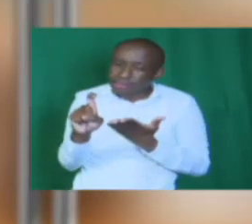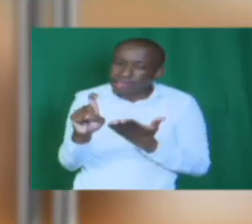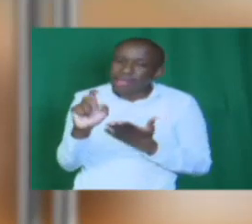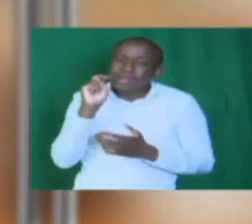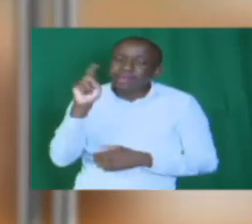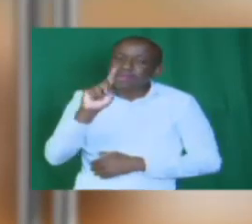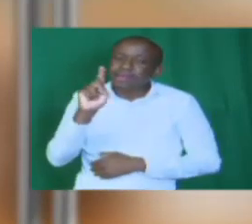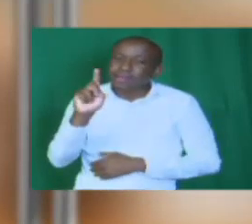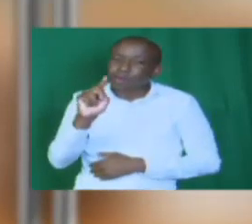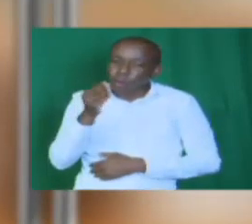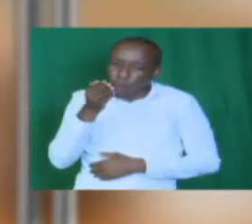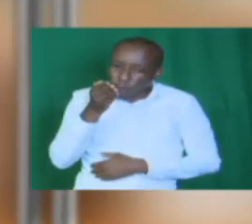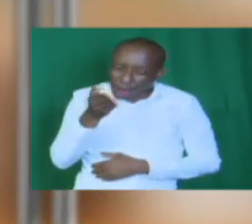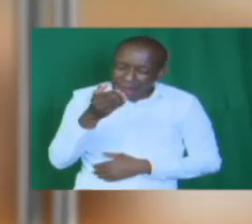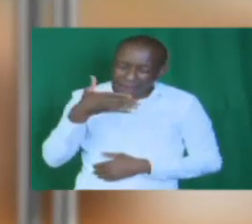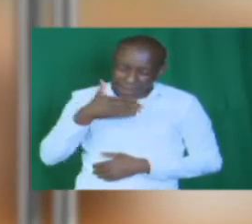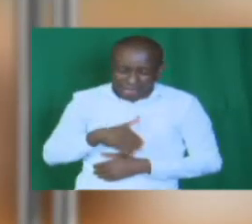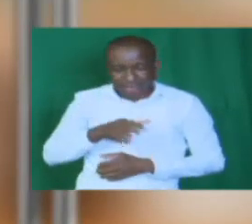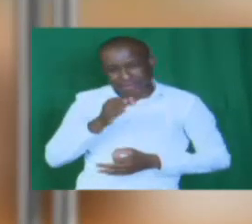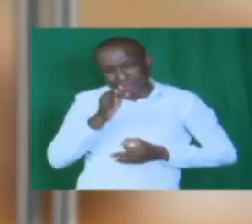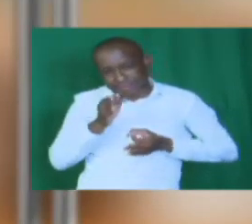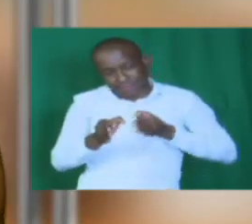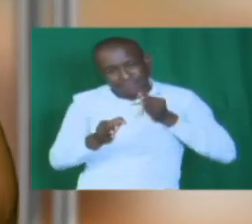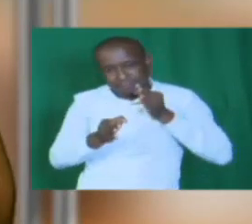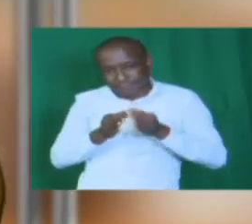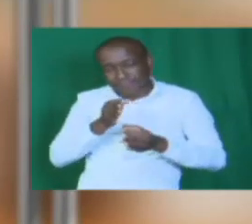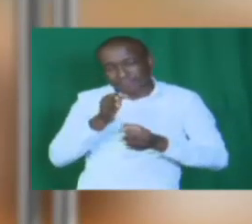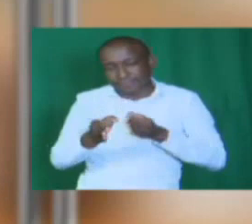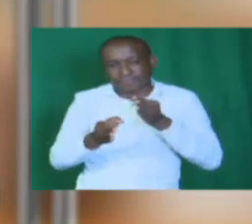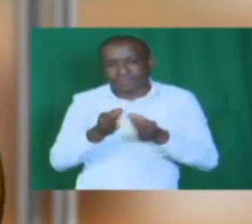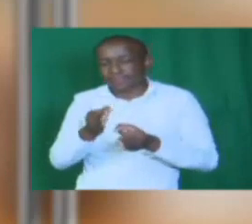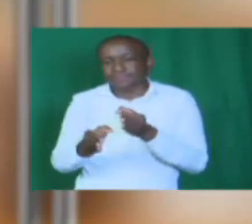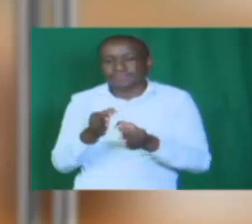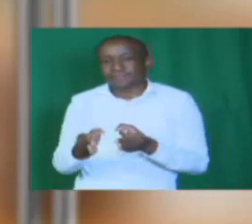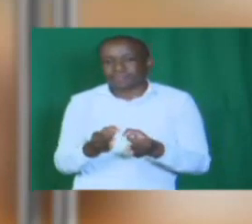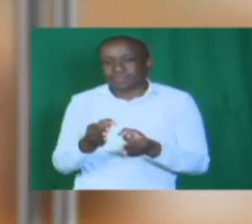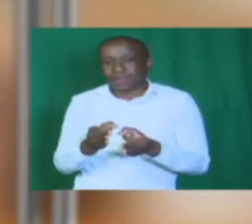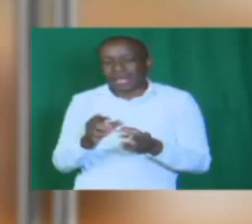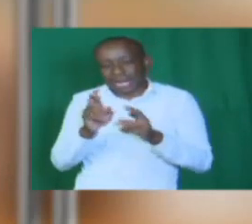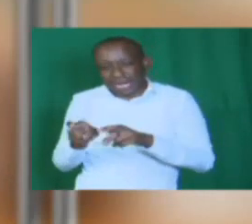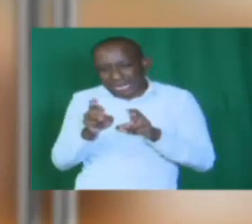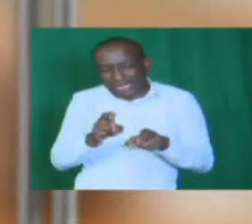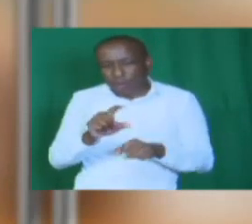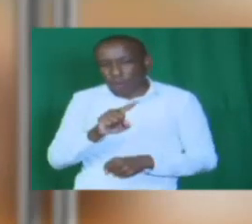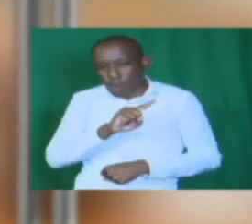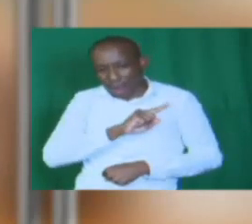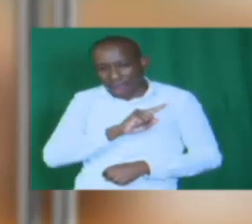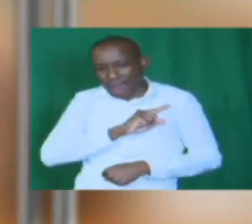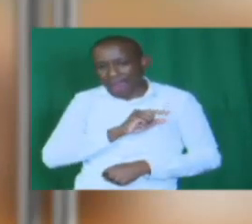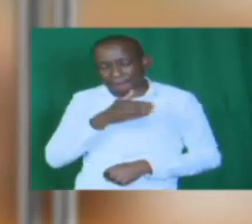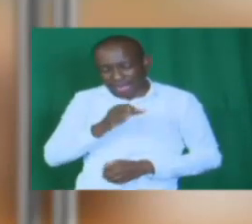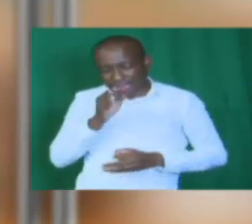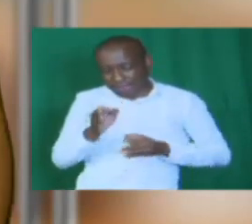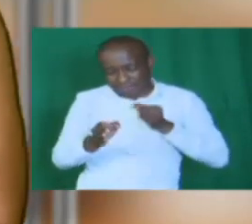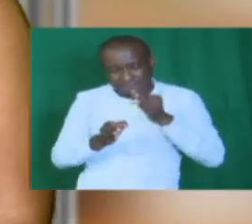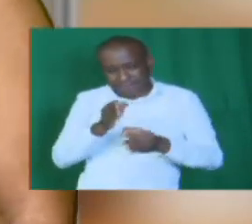requires that you explain something or you give a reason. So you explain,